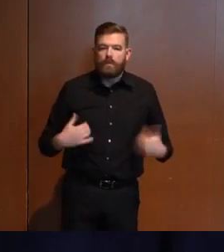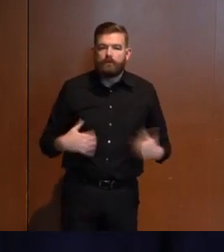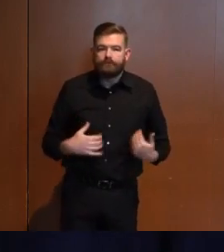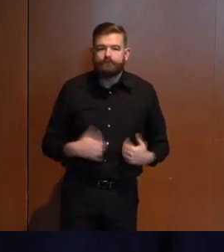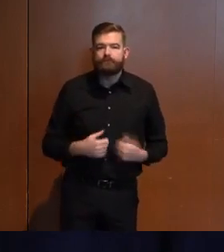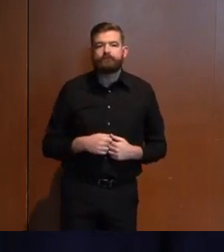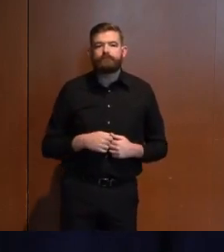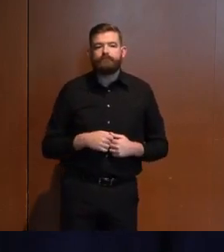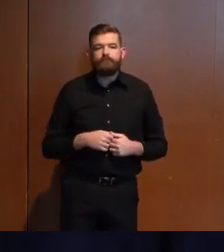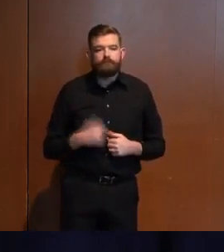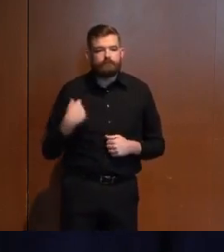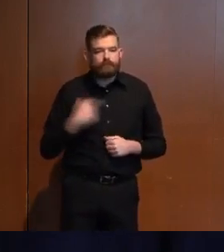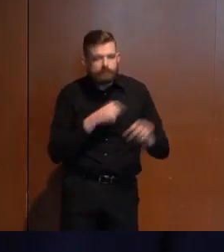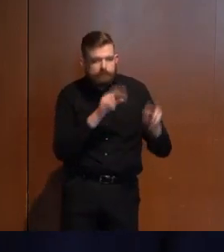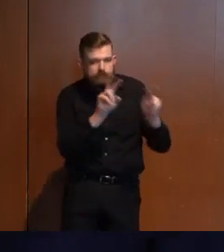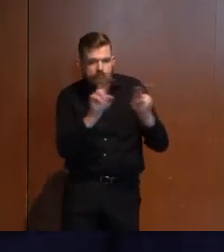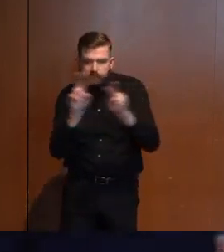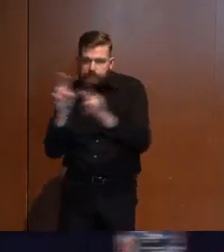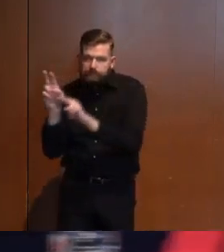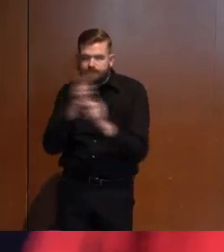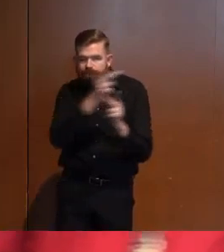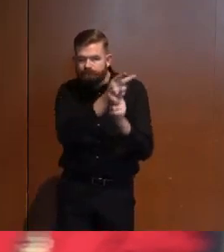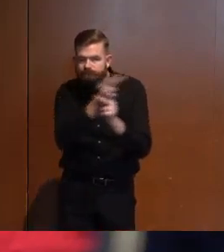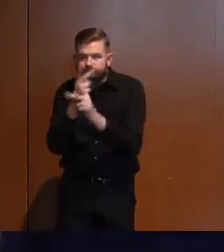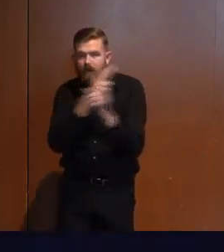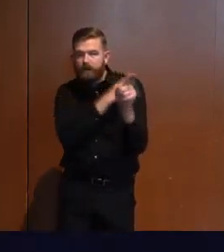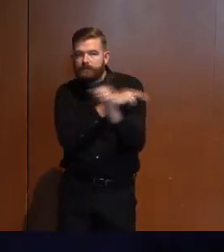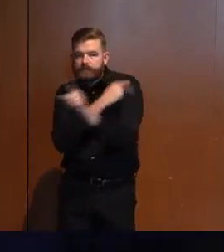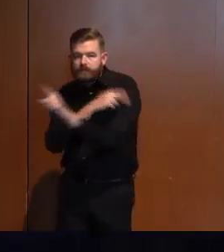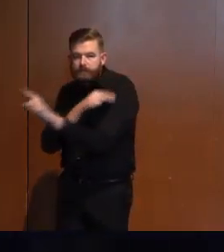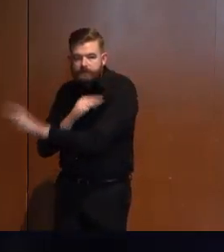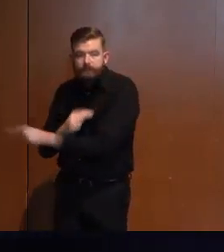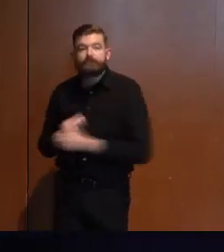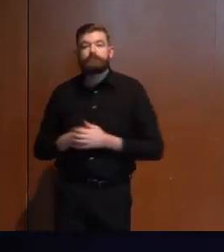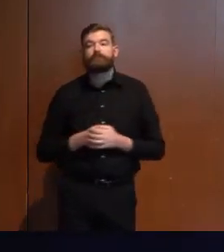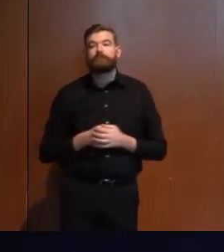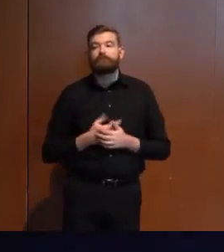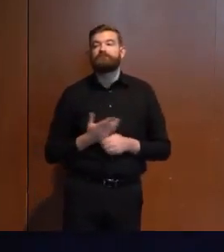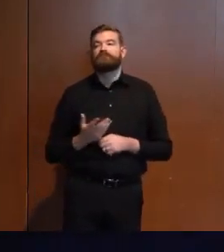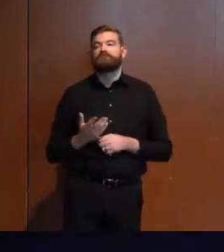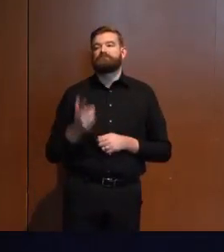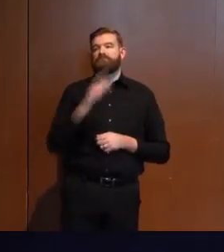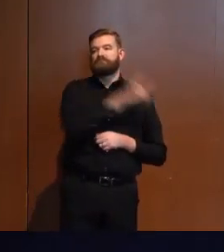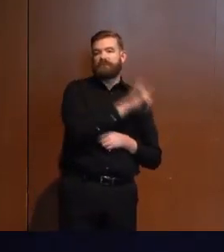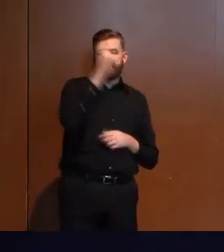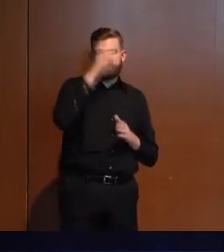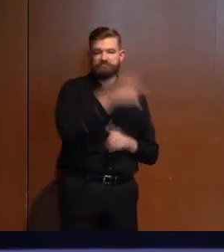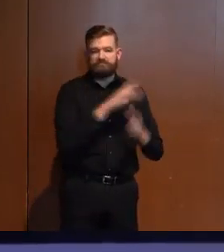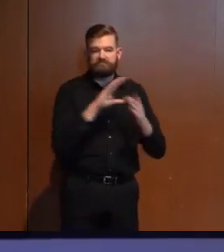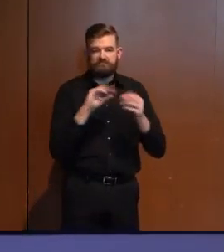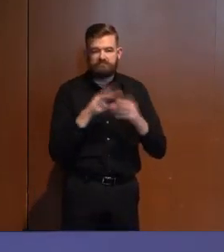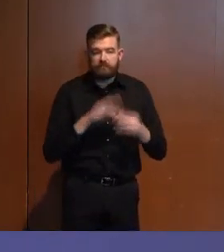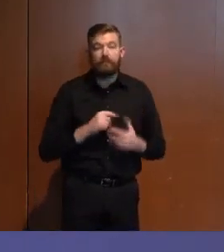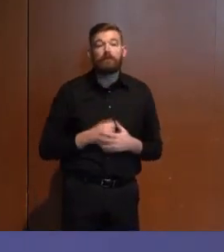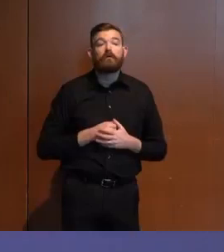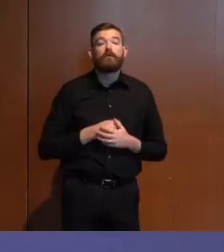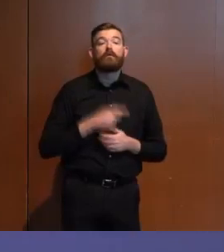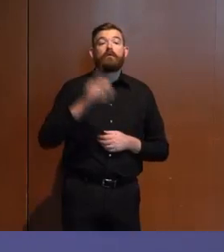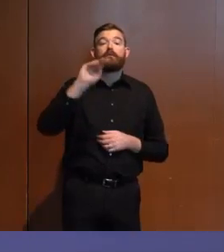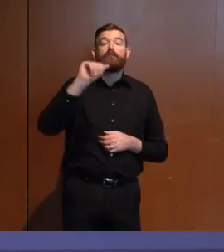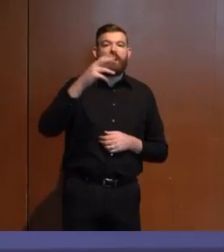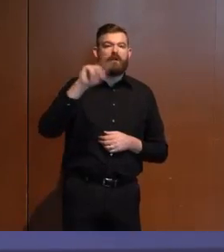more carefully. I'd just conclude if I could. First of all, Mahan will correct me if I'm wrong. Tomorrow we're going to do it 2 o'clock